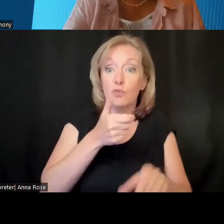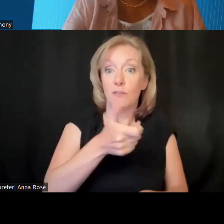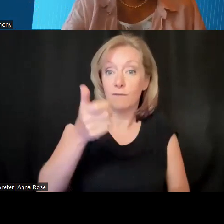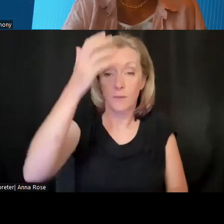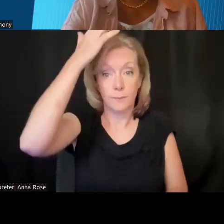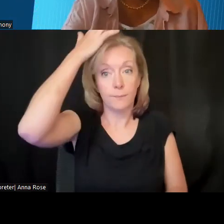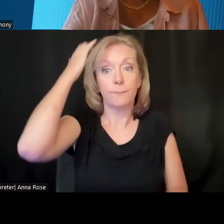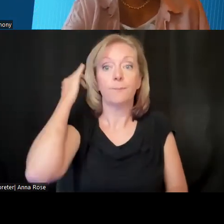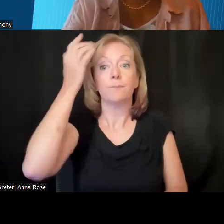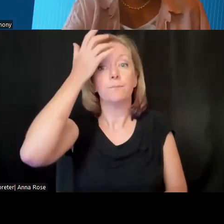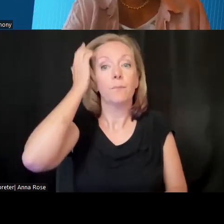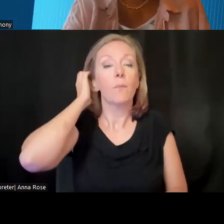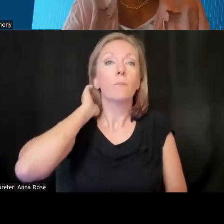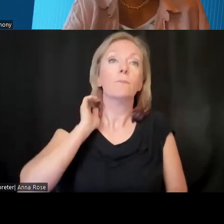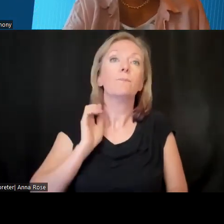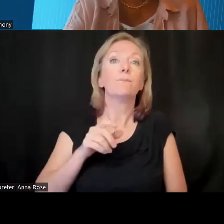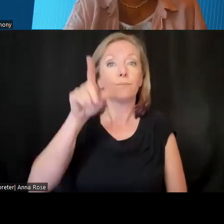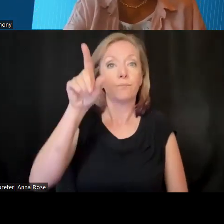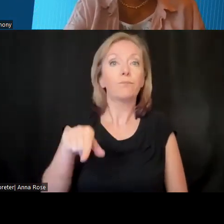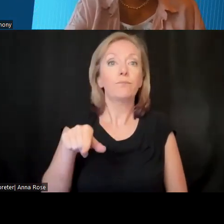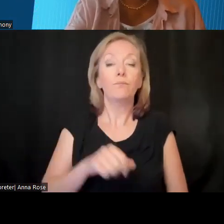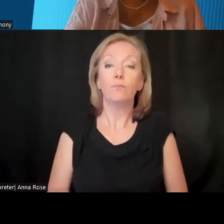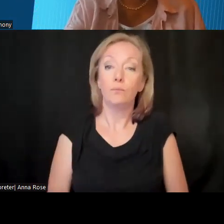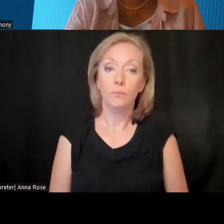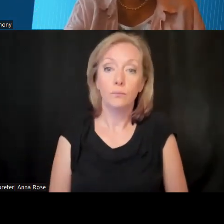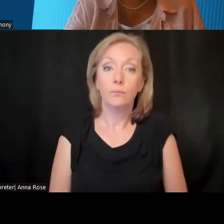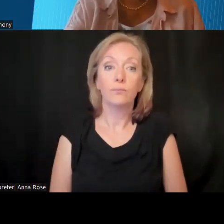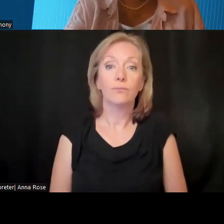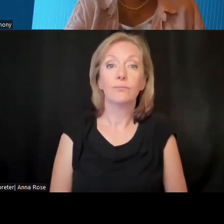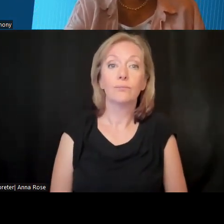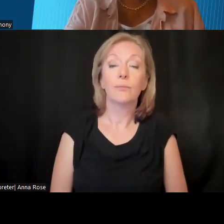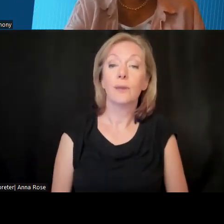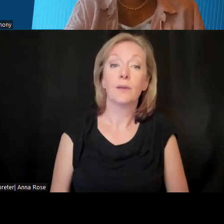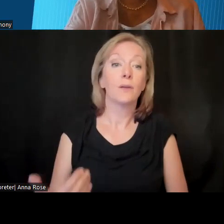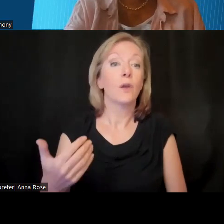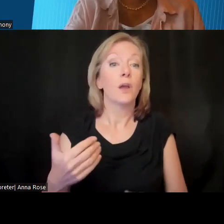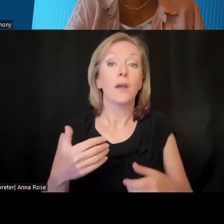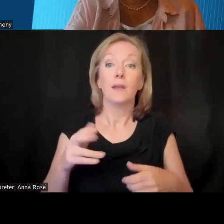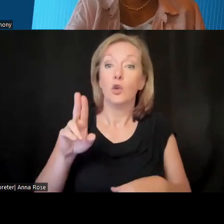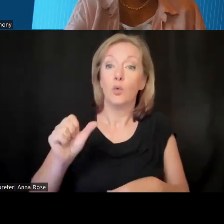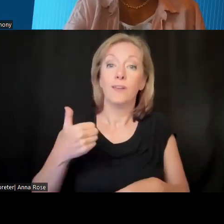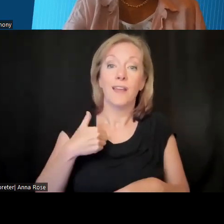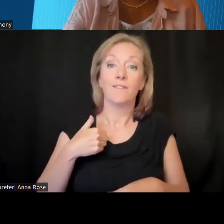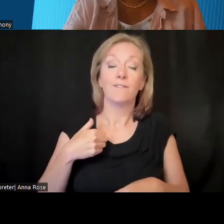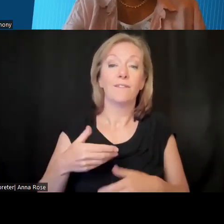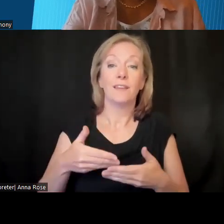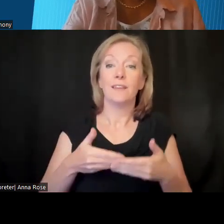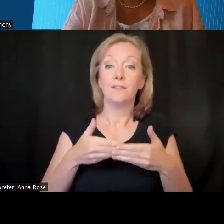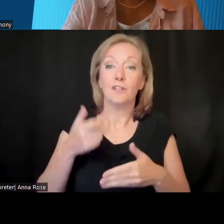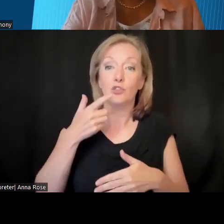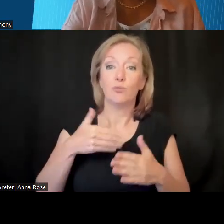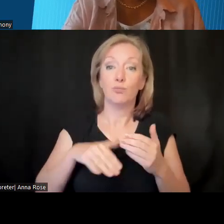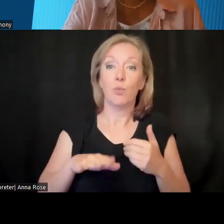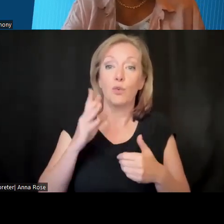So here's a big, big, wonderful thing that we now have in our country, which is infant newborn hearing screening. So